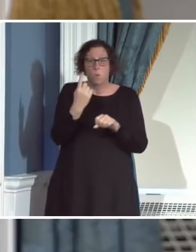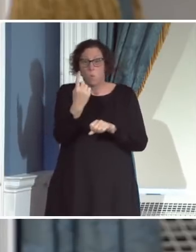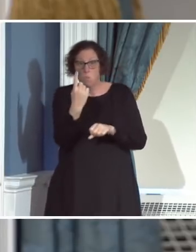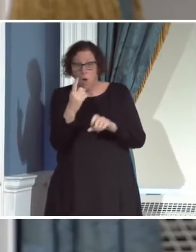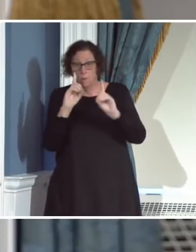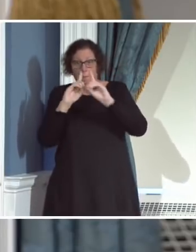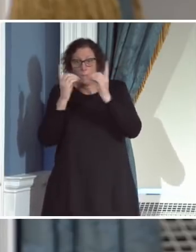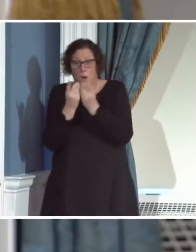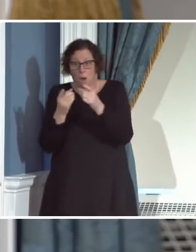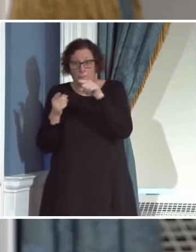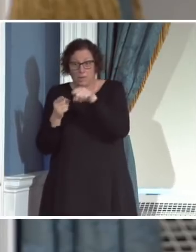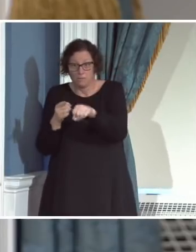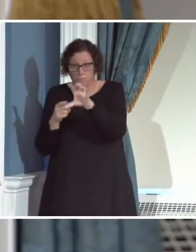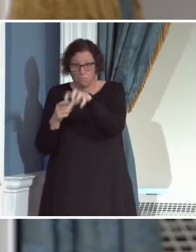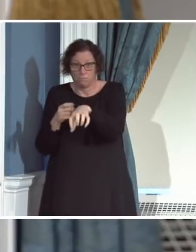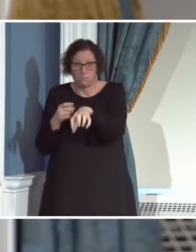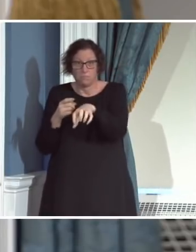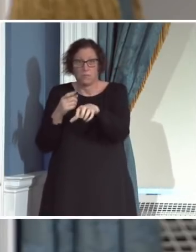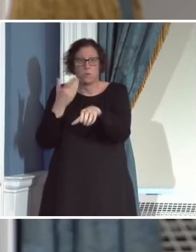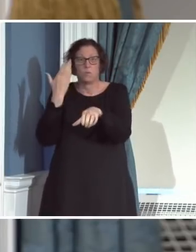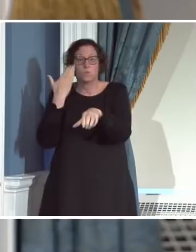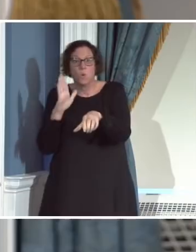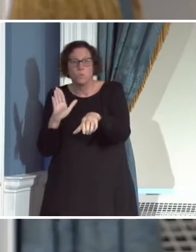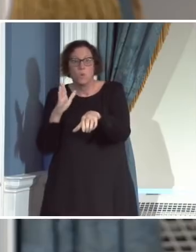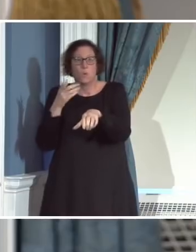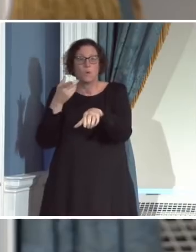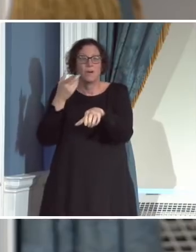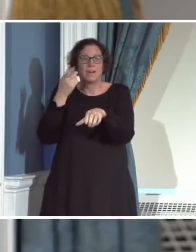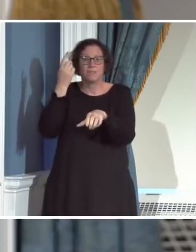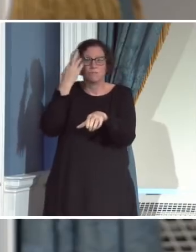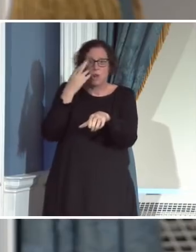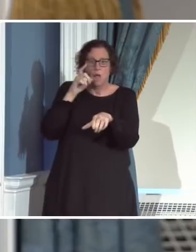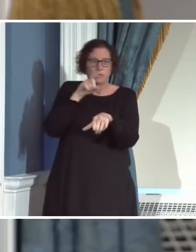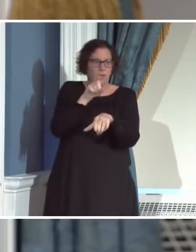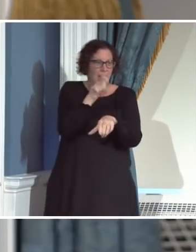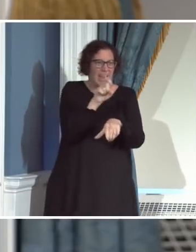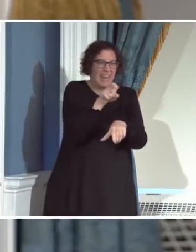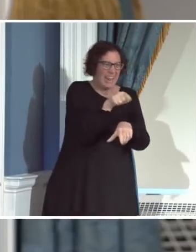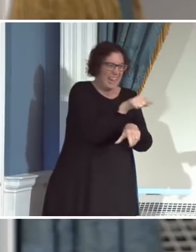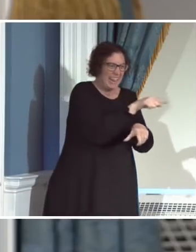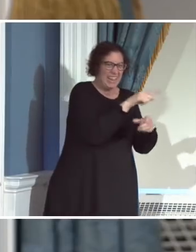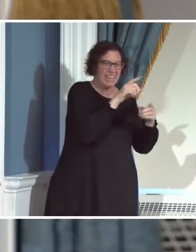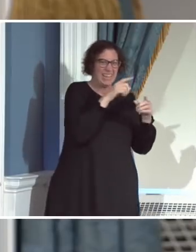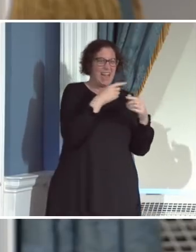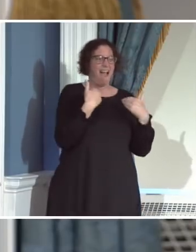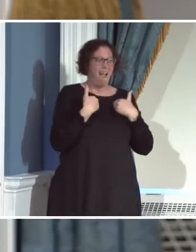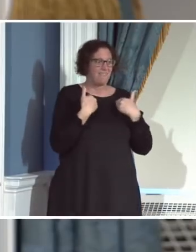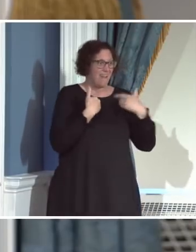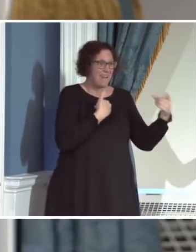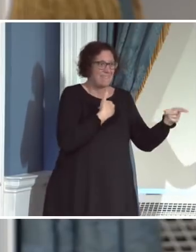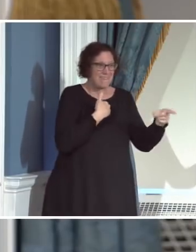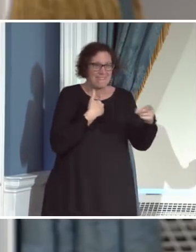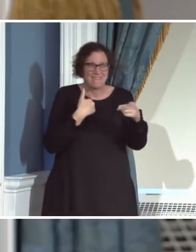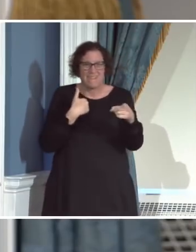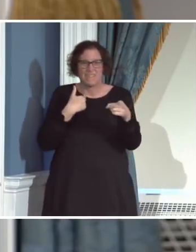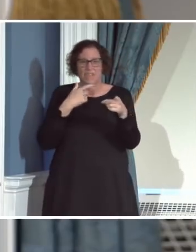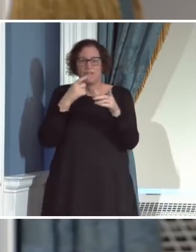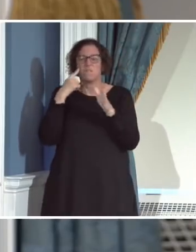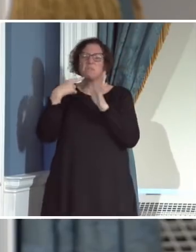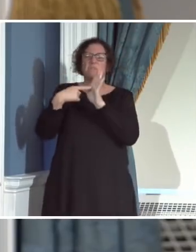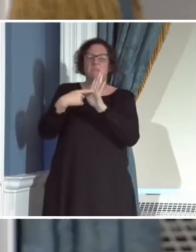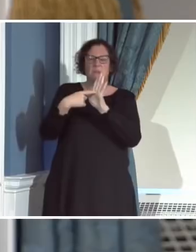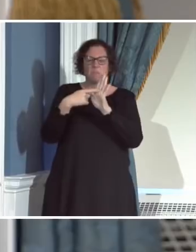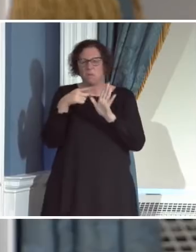that are there in the hospital physically. But I check every night myself before I go to sleep. I look at how